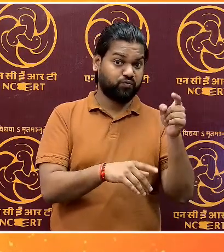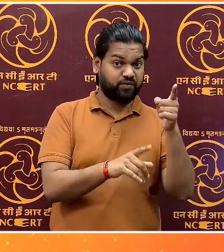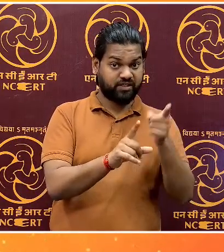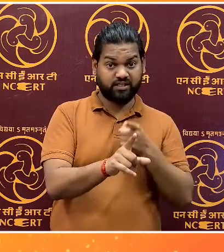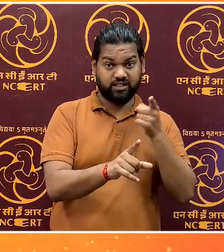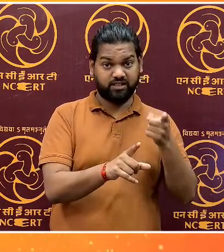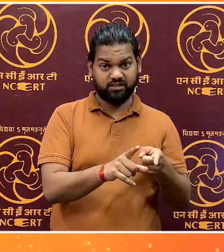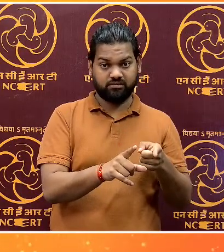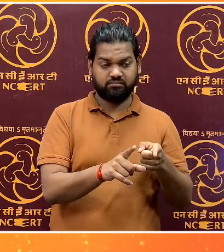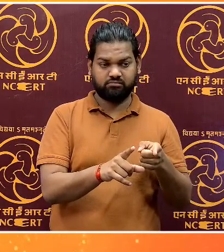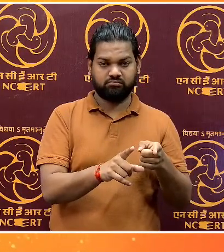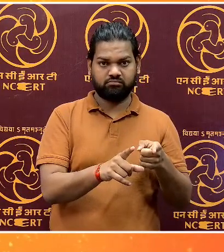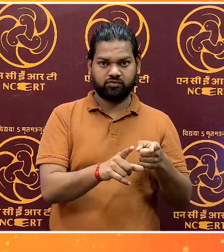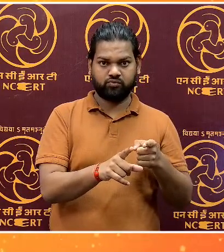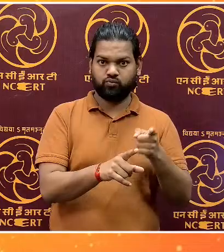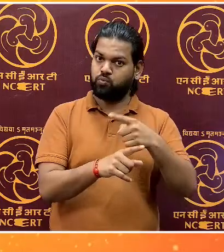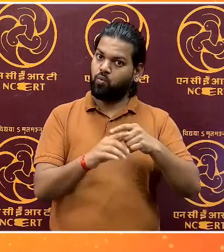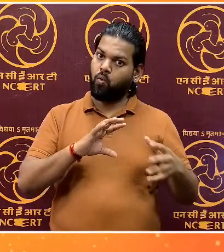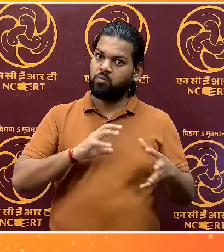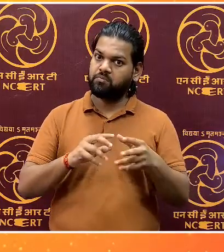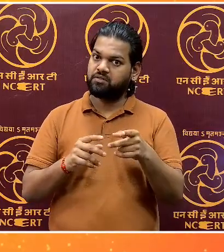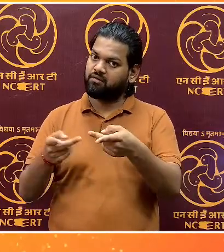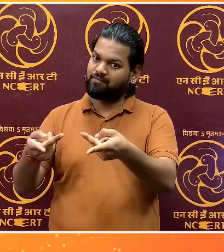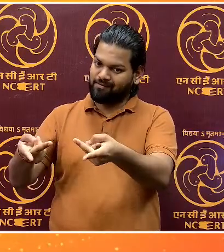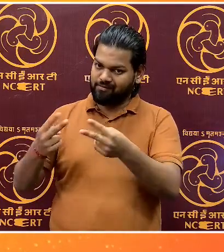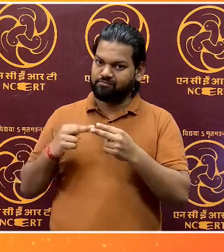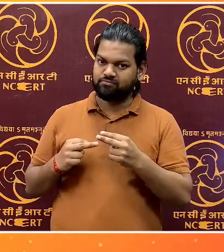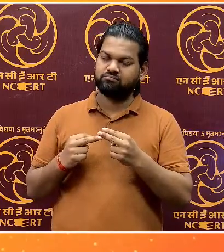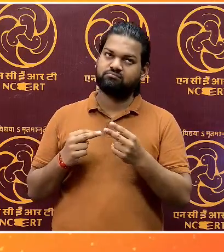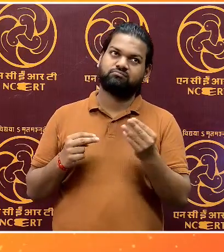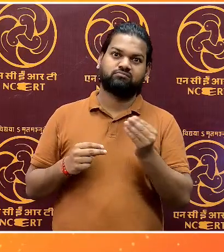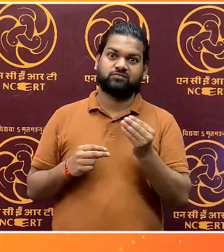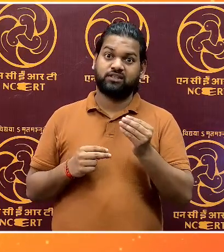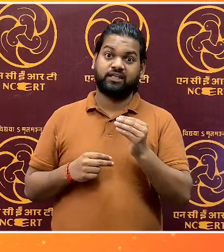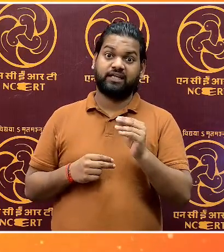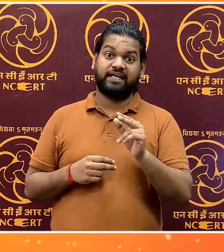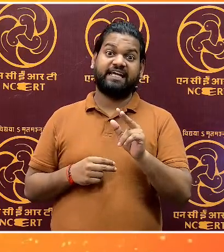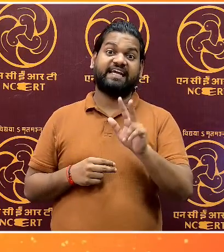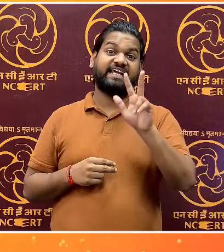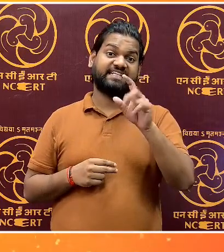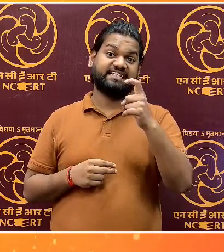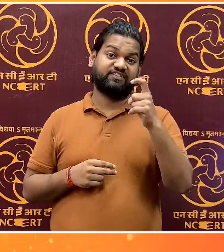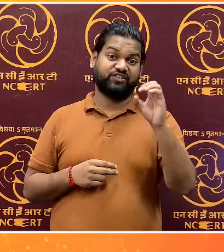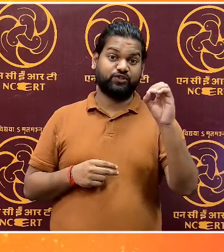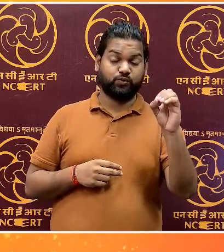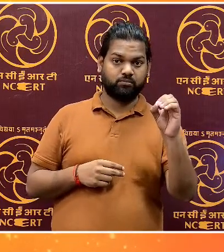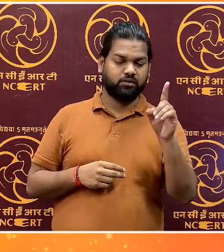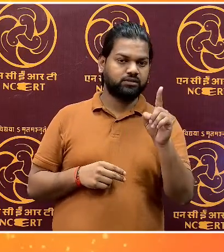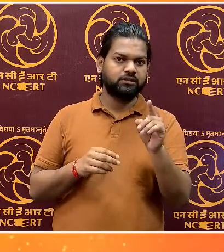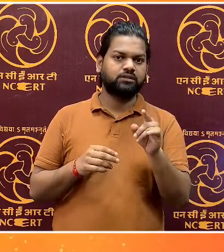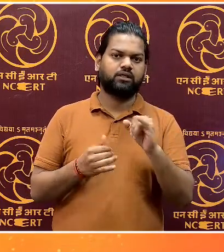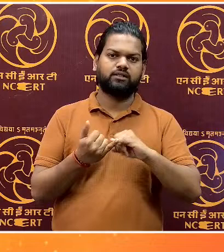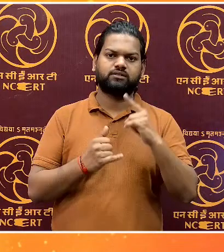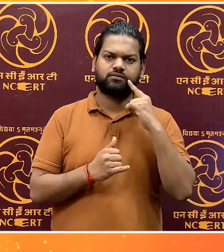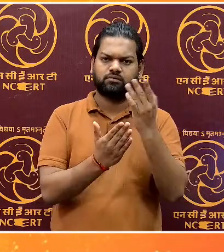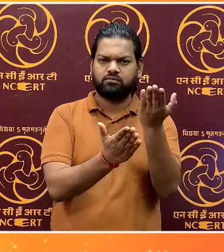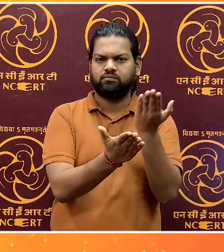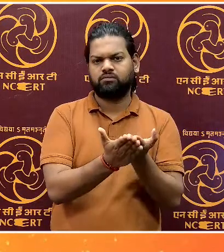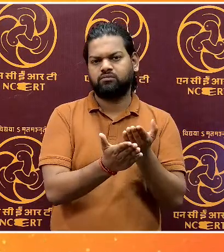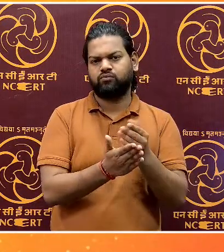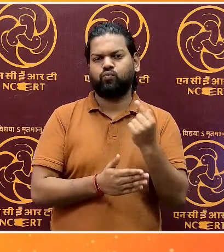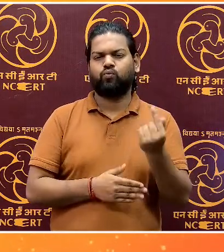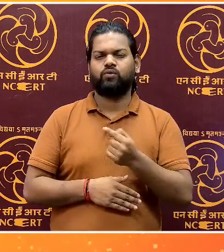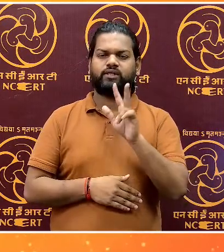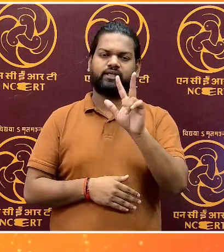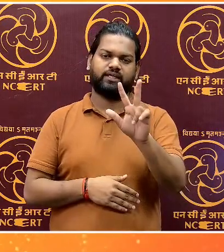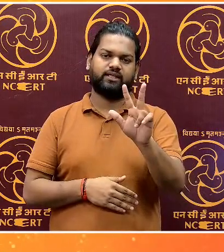years, then you will automatically get somewhere around 870 rupees. But in the simple interest, you will only get 8